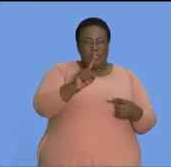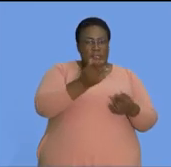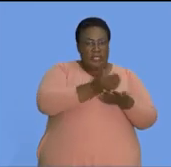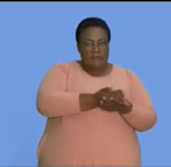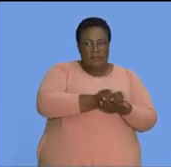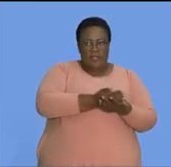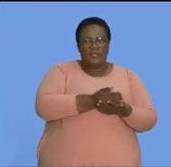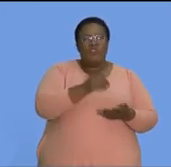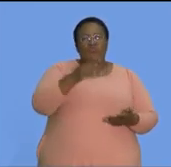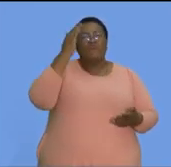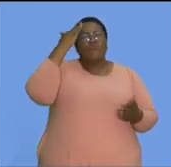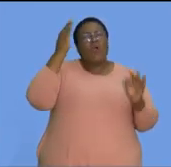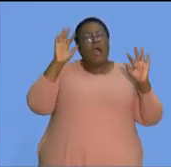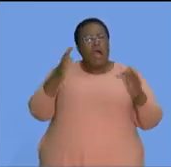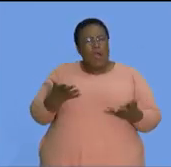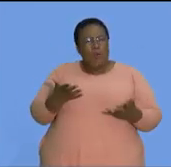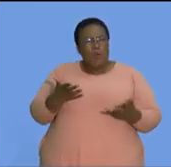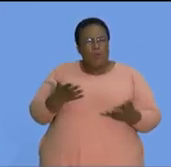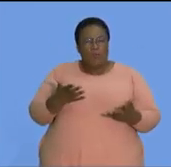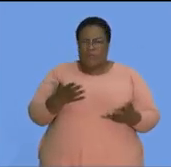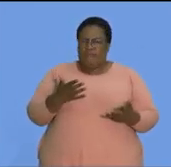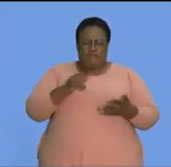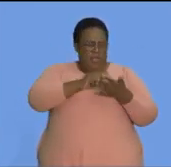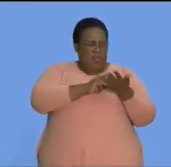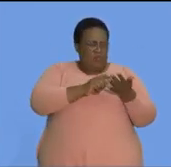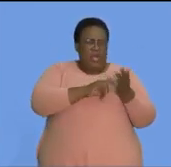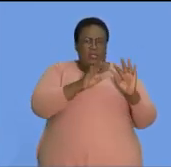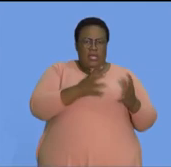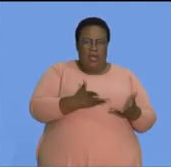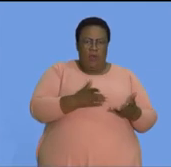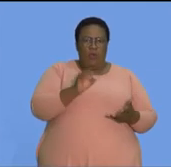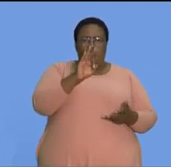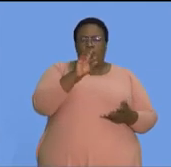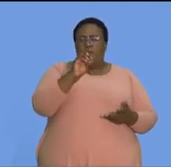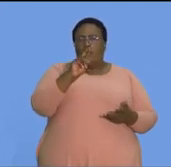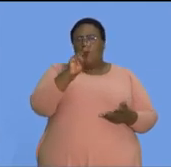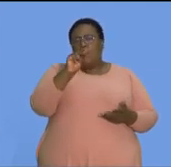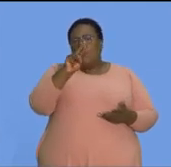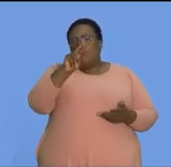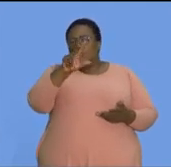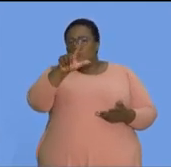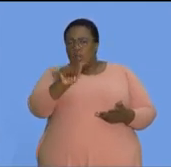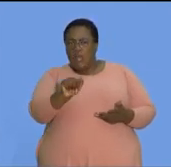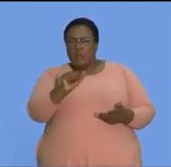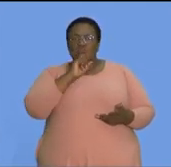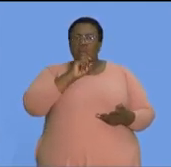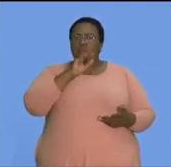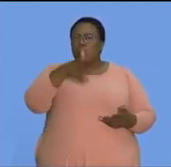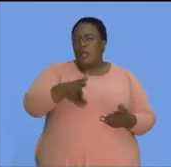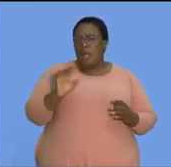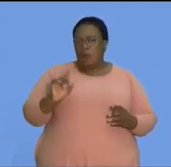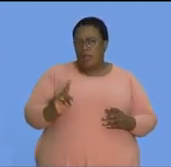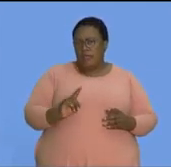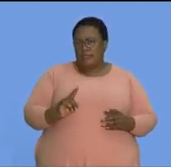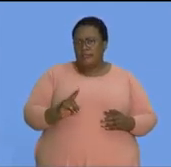which formula or which equation to use? What are the key words? Like, for example, if I say to you, I'm